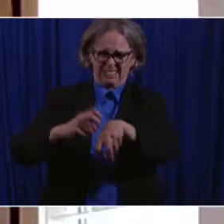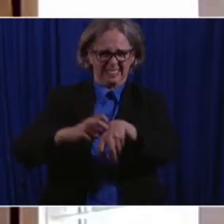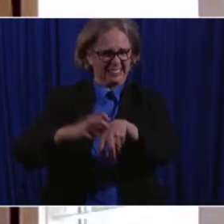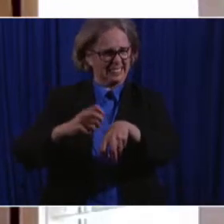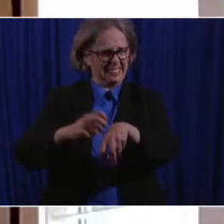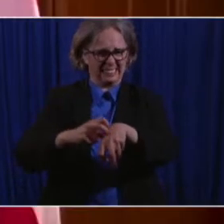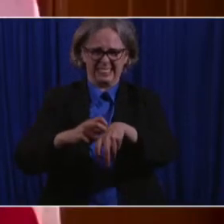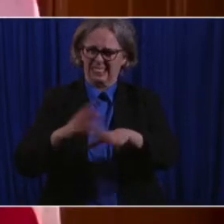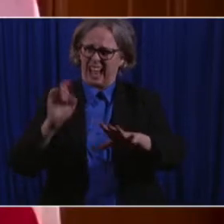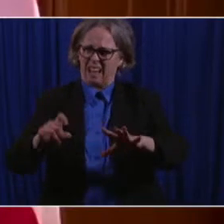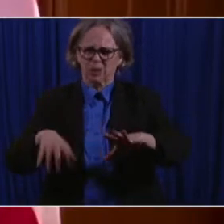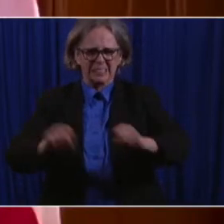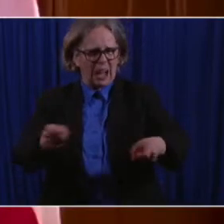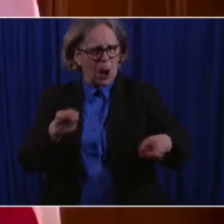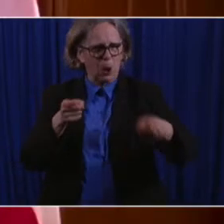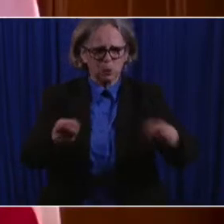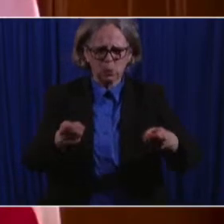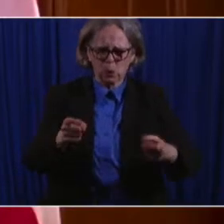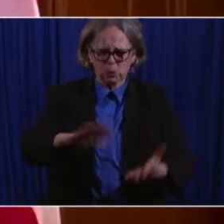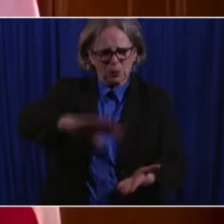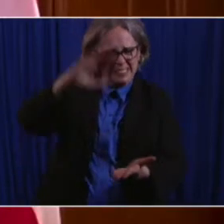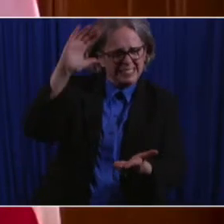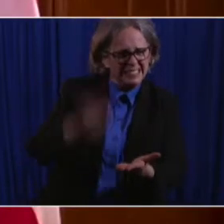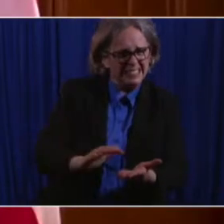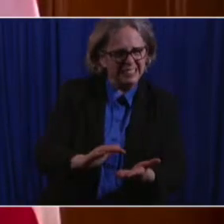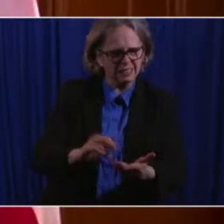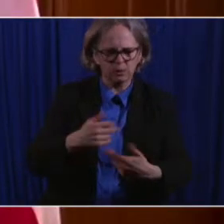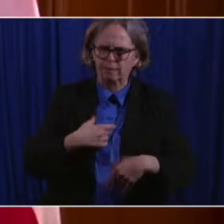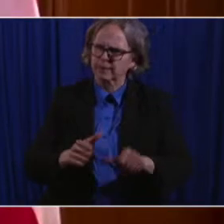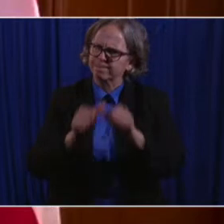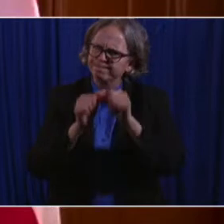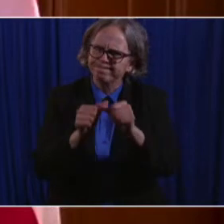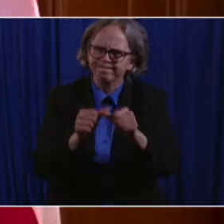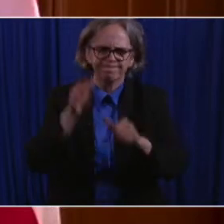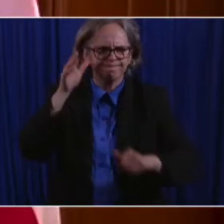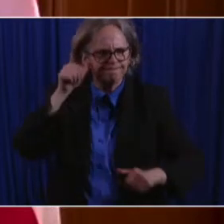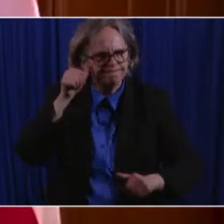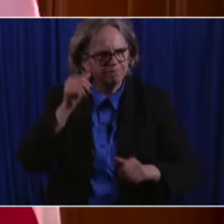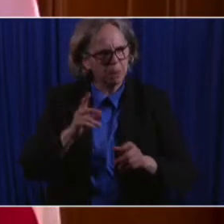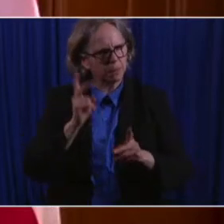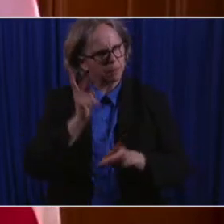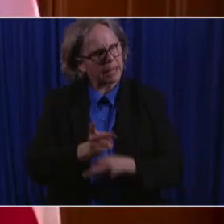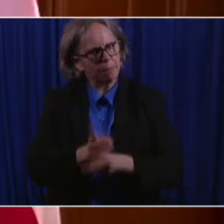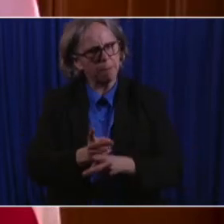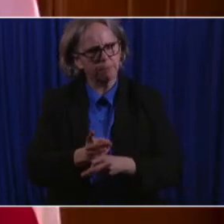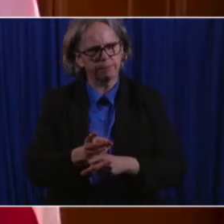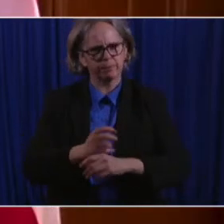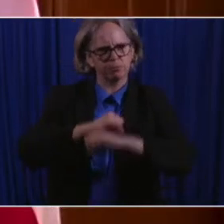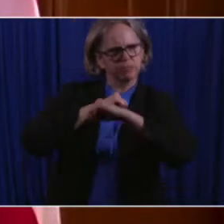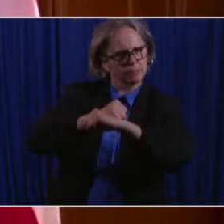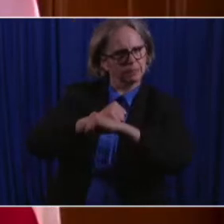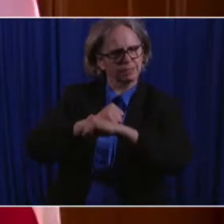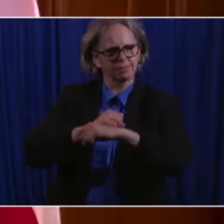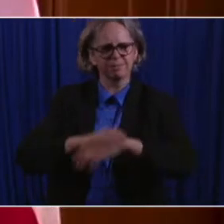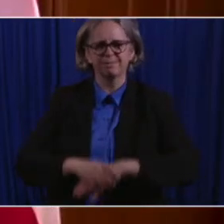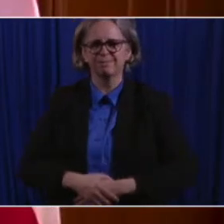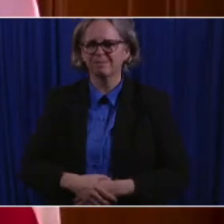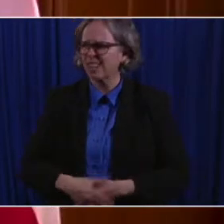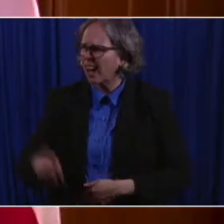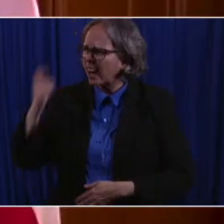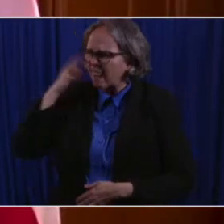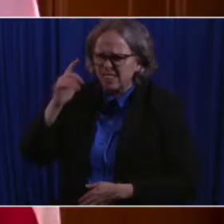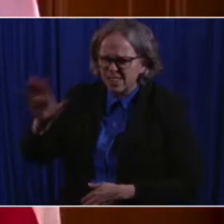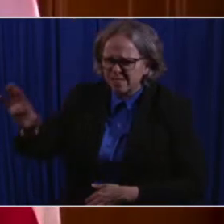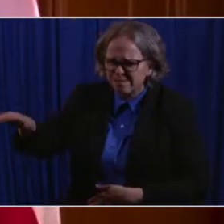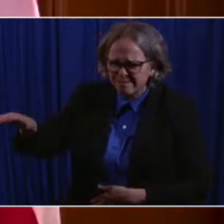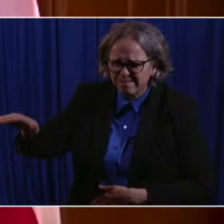Governor. So, Doctor, probably what you say is kind of an incentive, I would think, if people have not had the opportunity to get vaccinated or